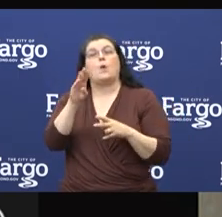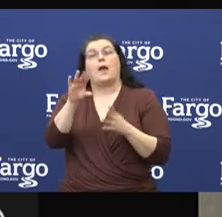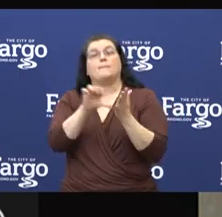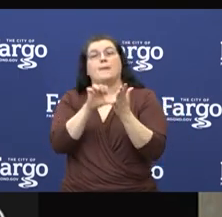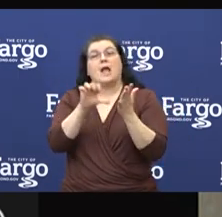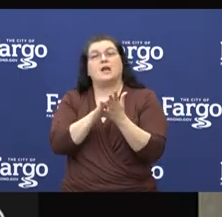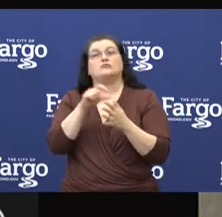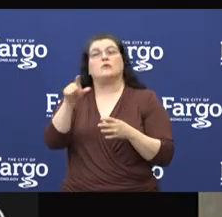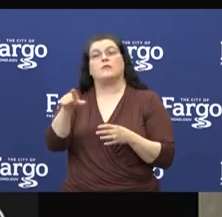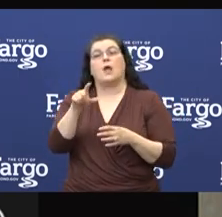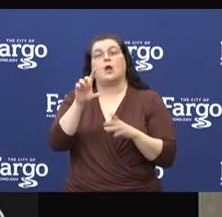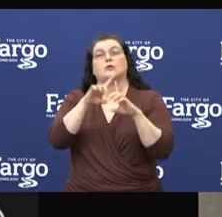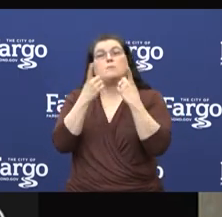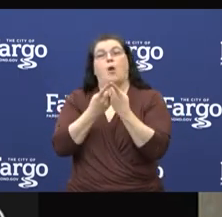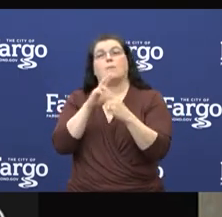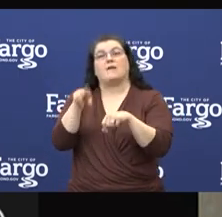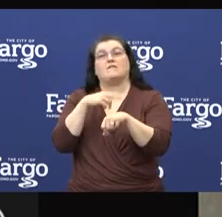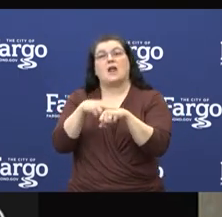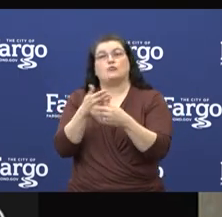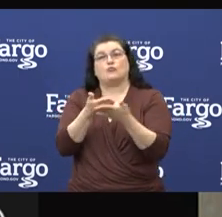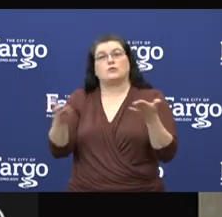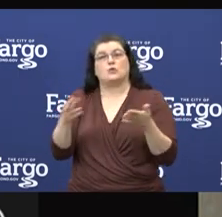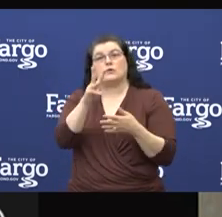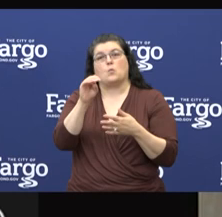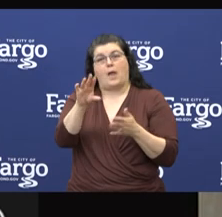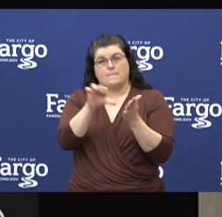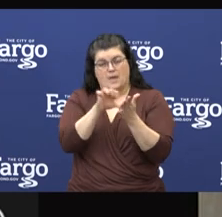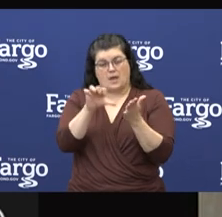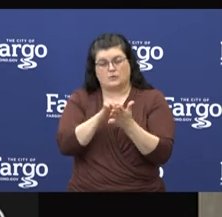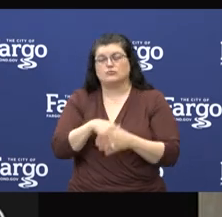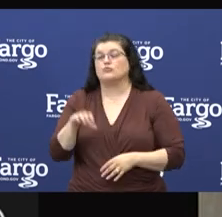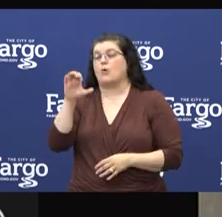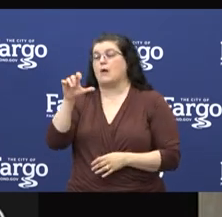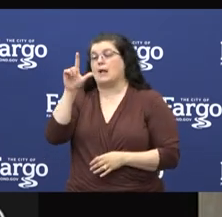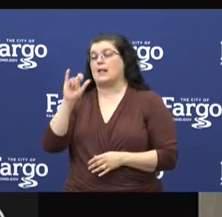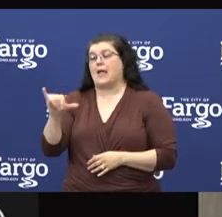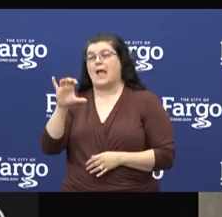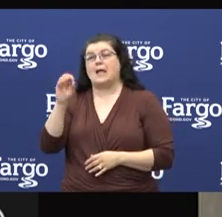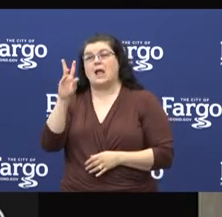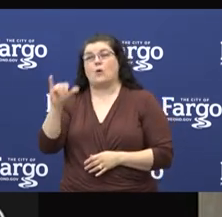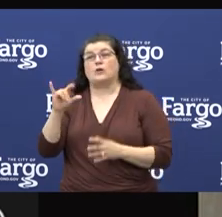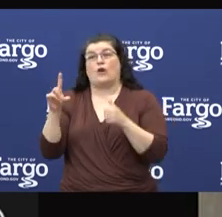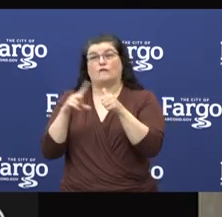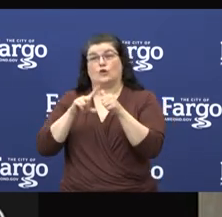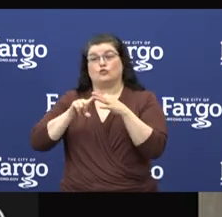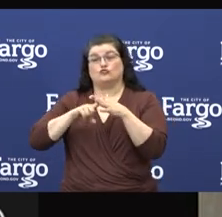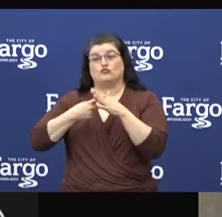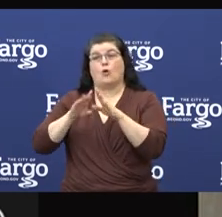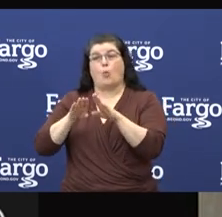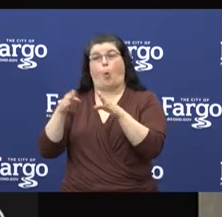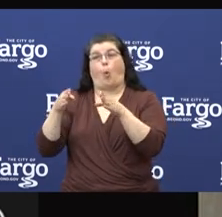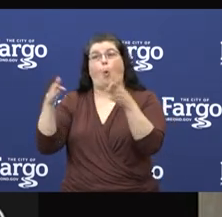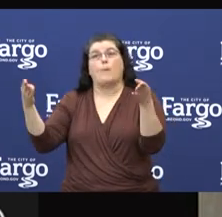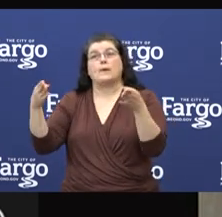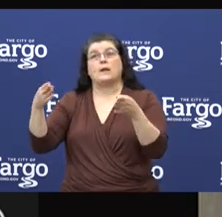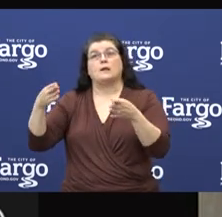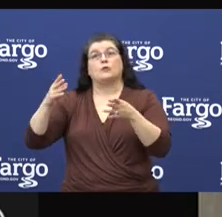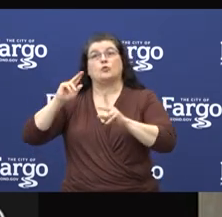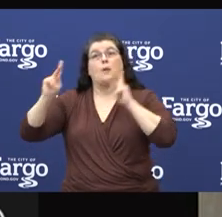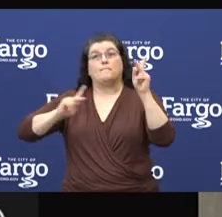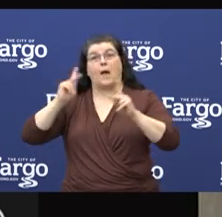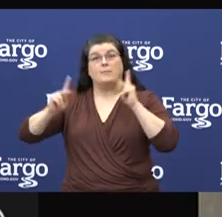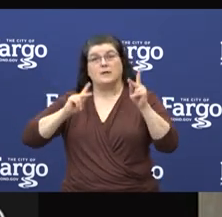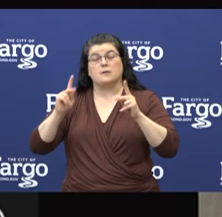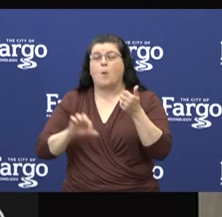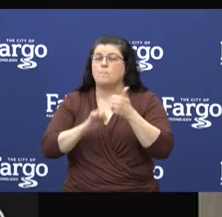Department of Natural Resources website. Clay County initiated the first phase of reopening to the public. Most services are available by